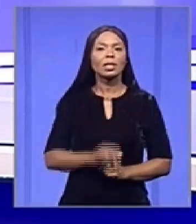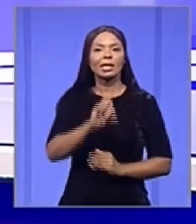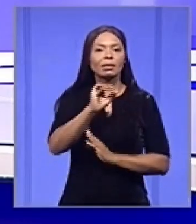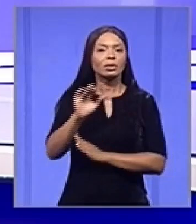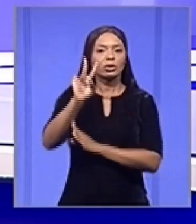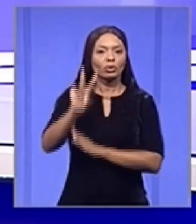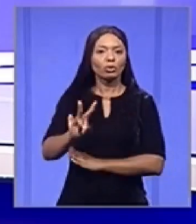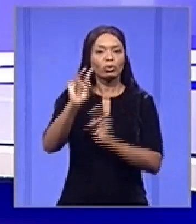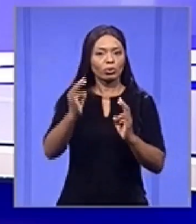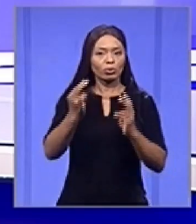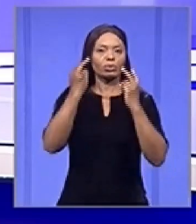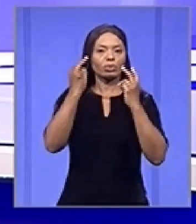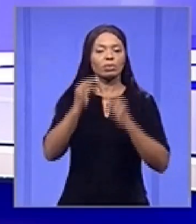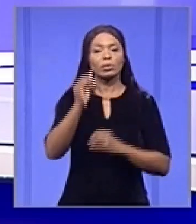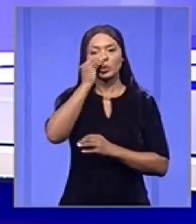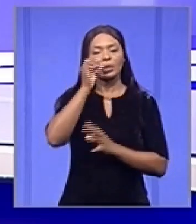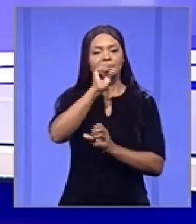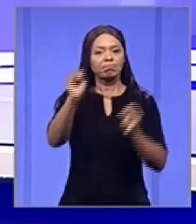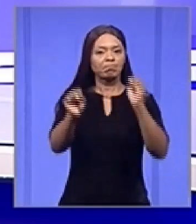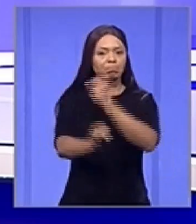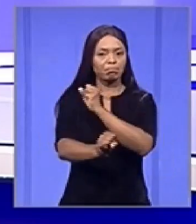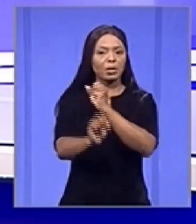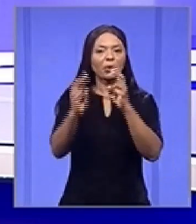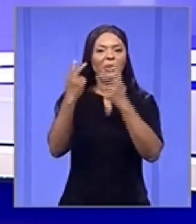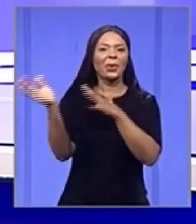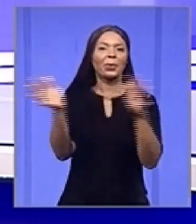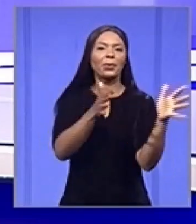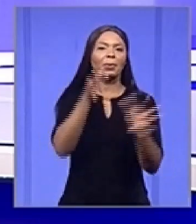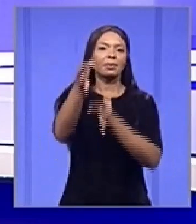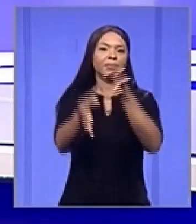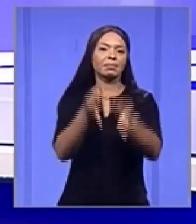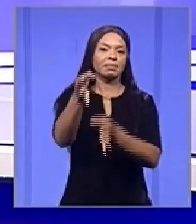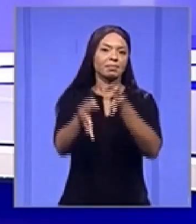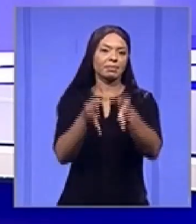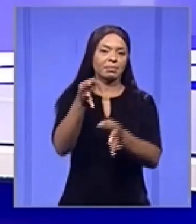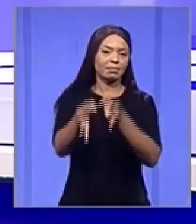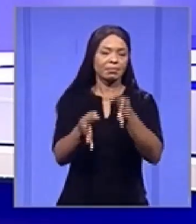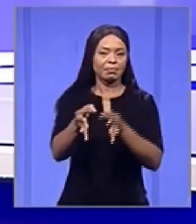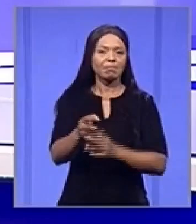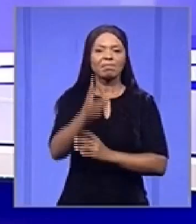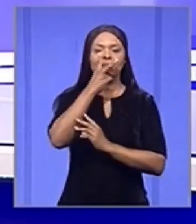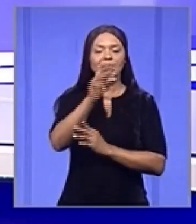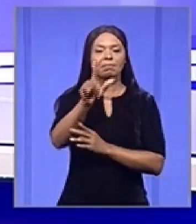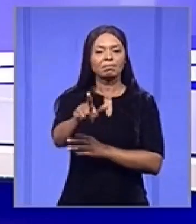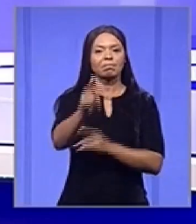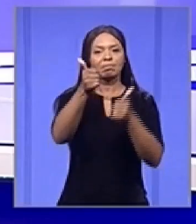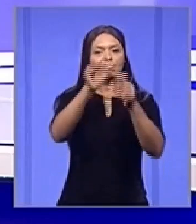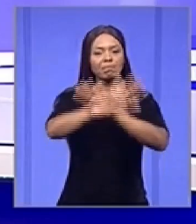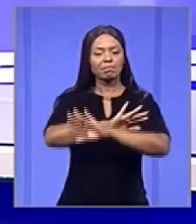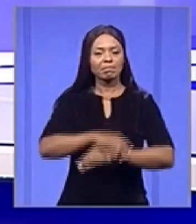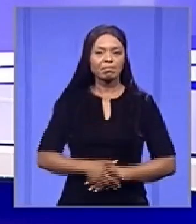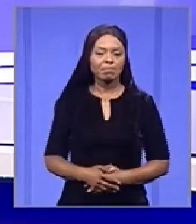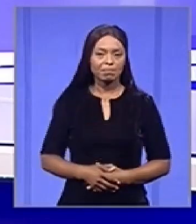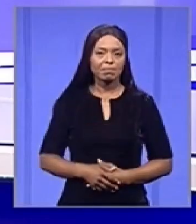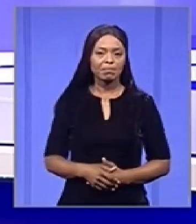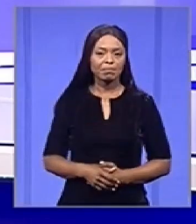2. Tsamaitse bengano di kutla fa jaanong re sutela ponelo pele ya maemo a bosa go ba re kopana gape mo nakong e tlang. Re ba diwa.